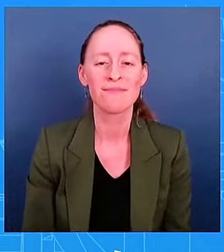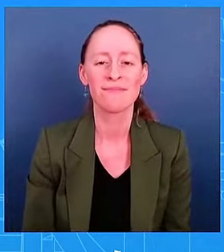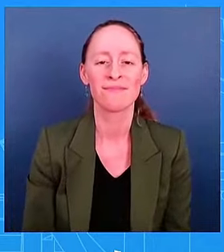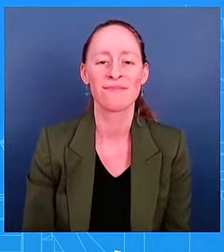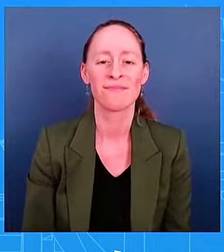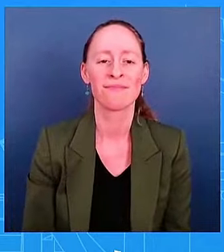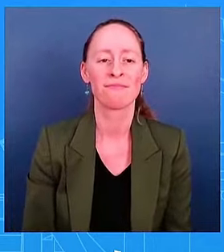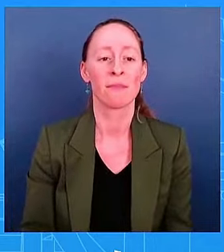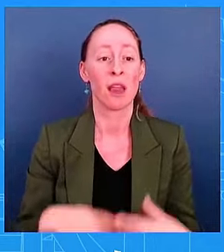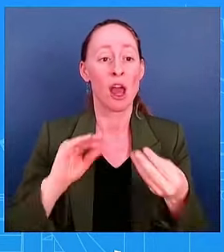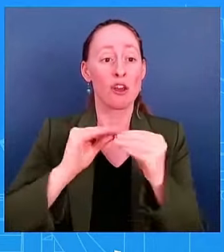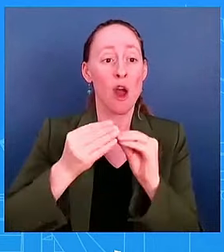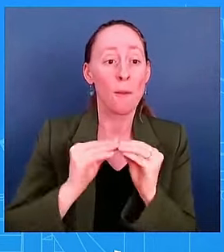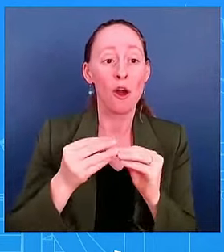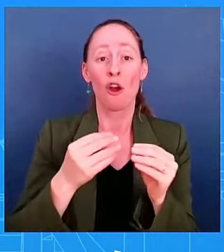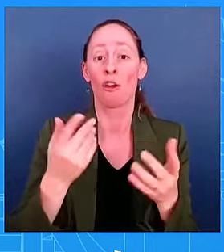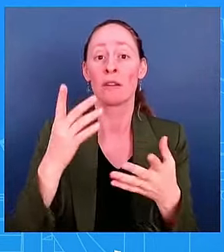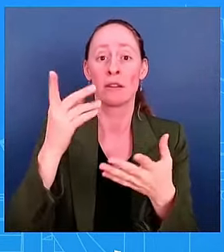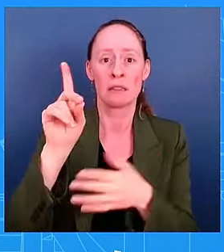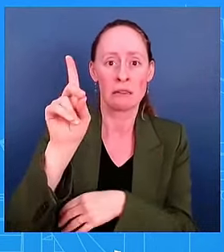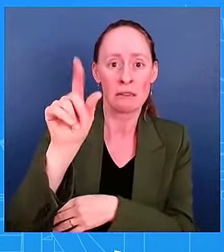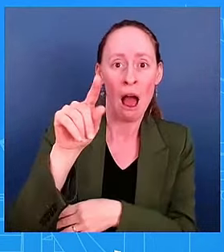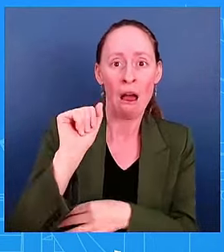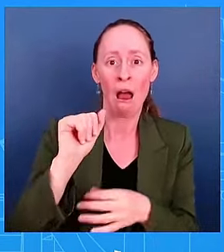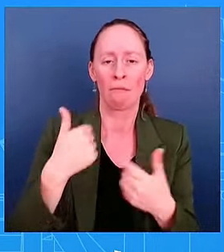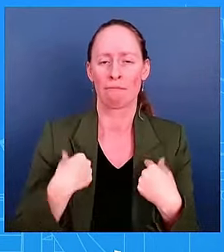is not something that I can, I can't be a pundit from here.